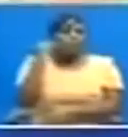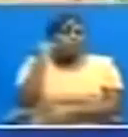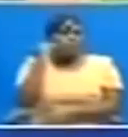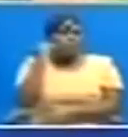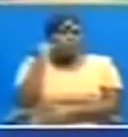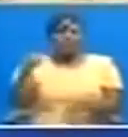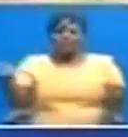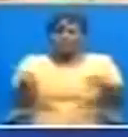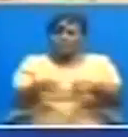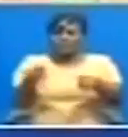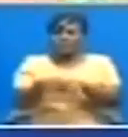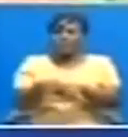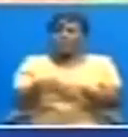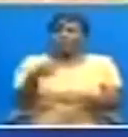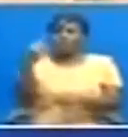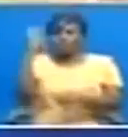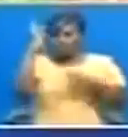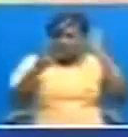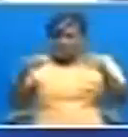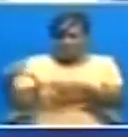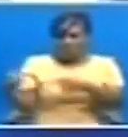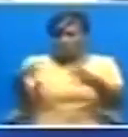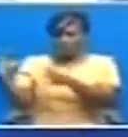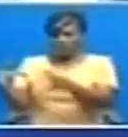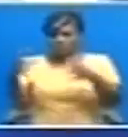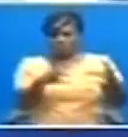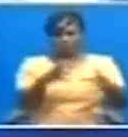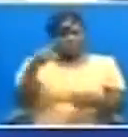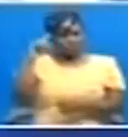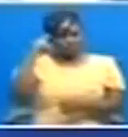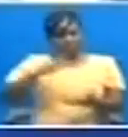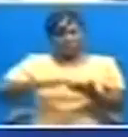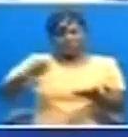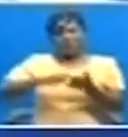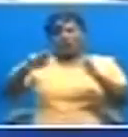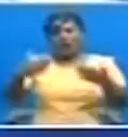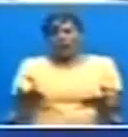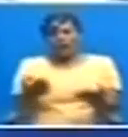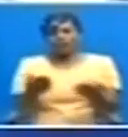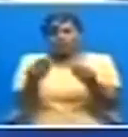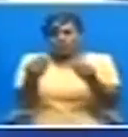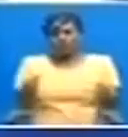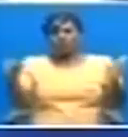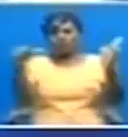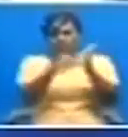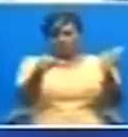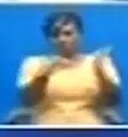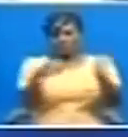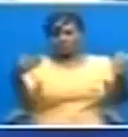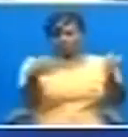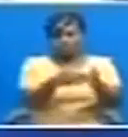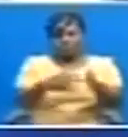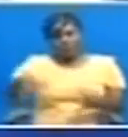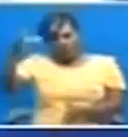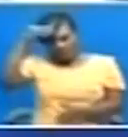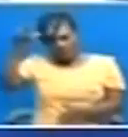ruling, which also required the warring parties to undertake to conciliation on how to resolve the dispute that has paralyzed